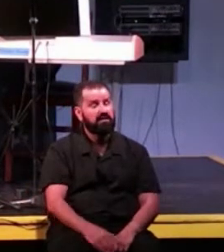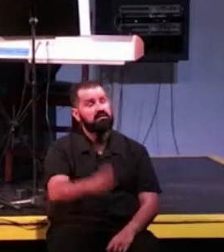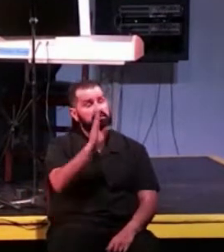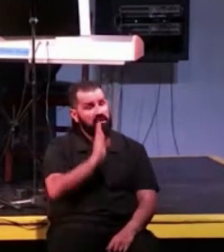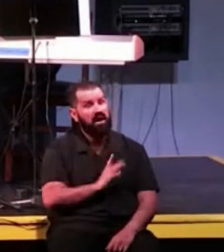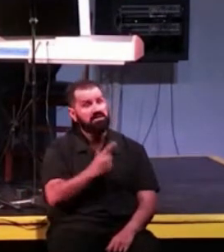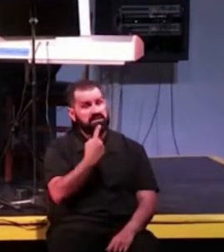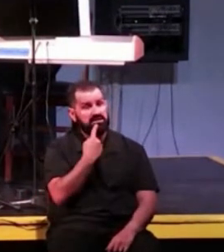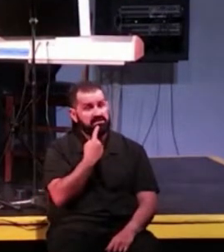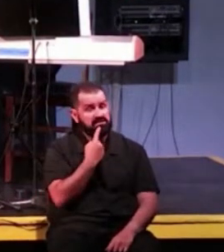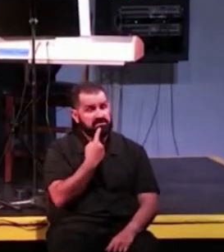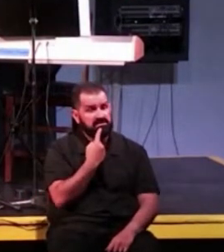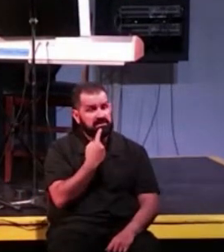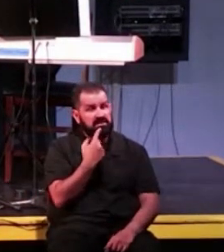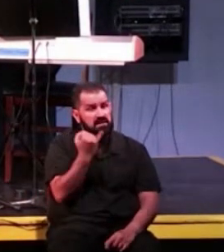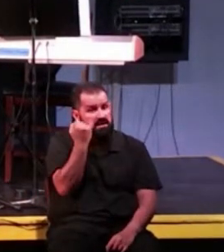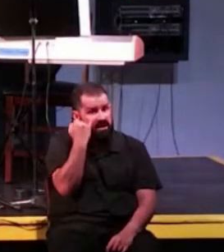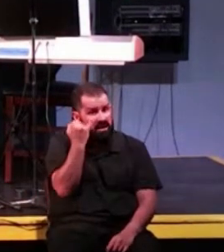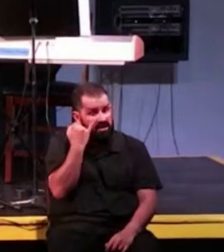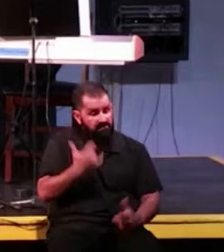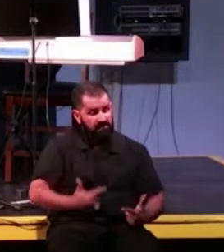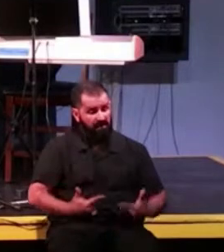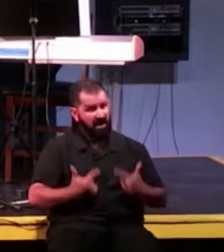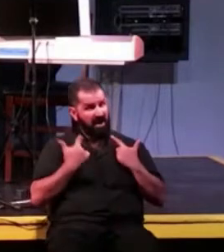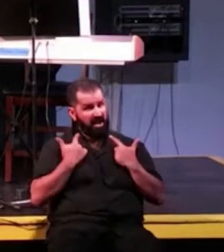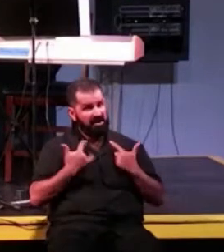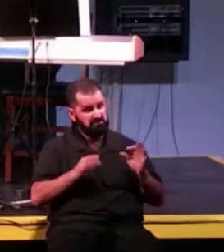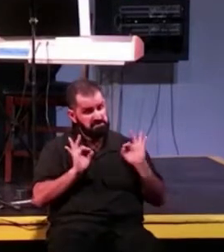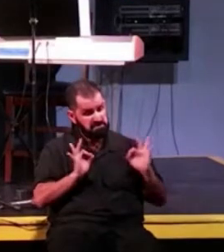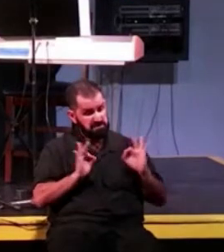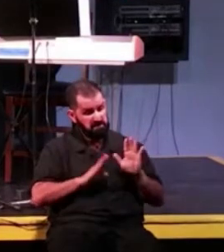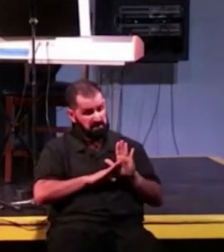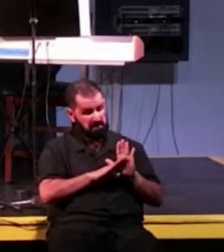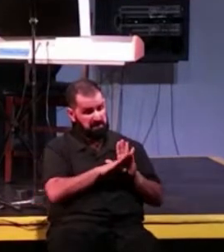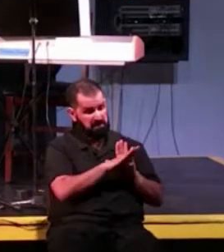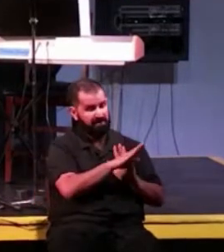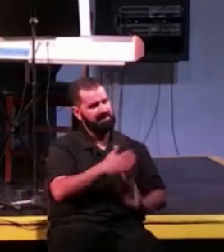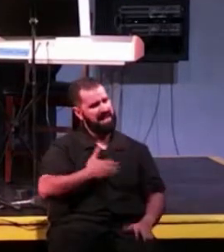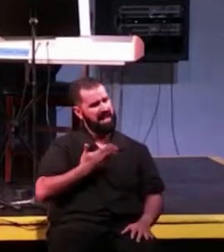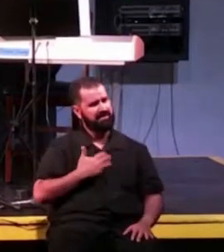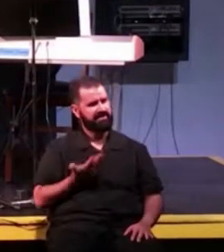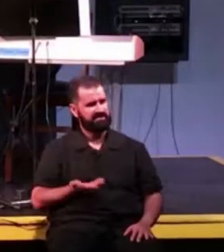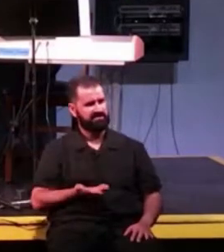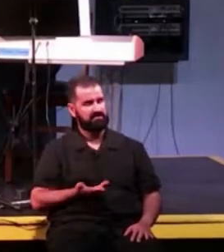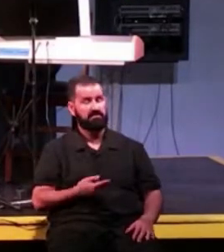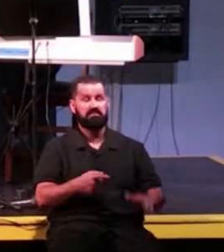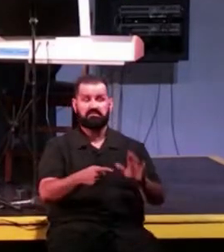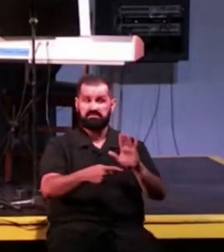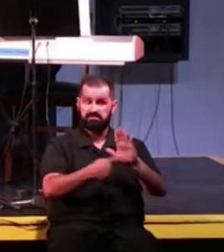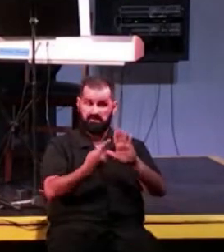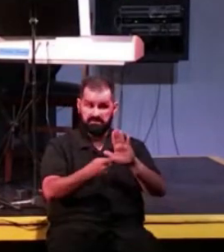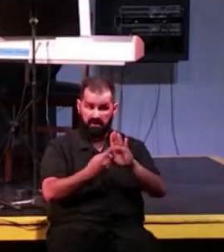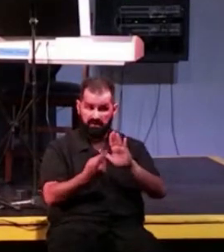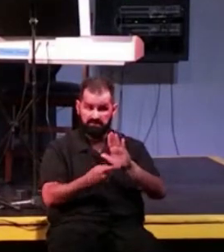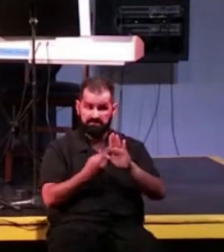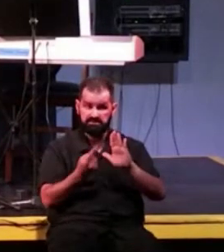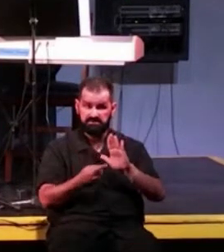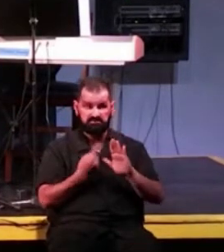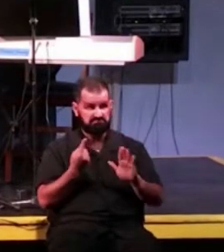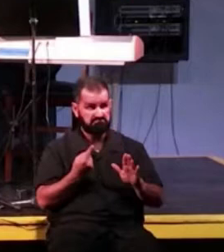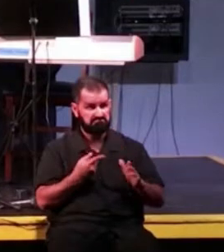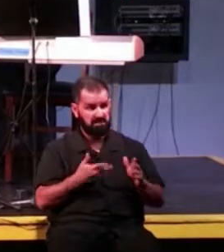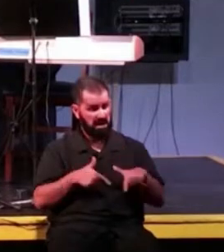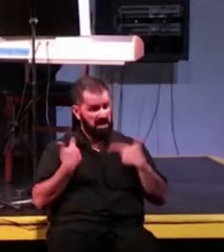God says, hey, when times are good, you know, sometimes are good.